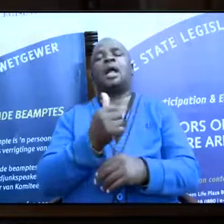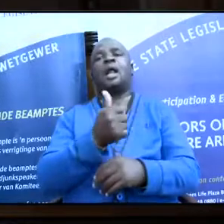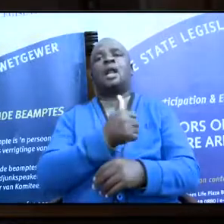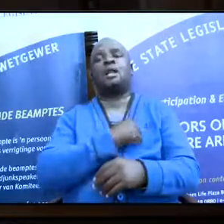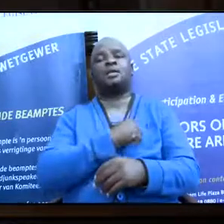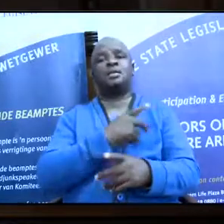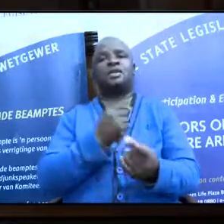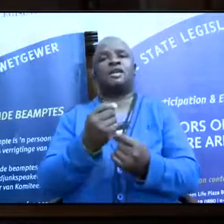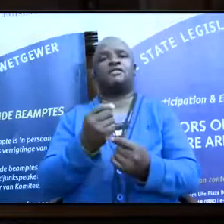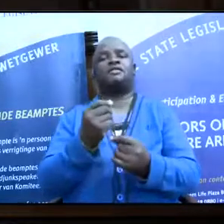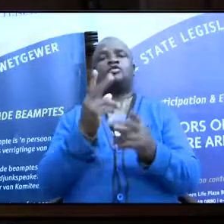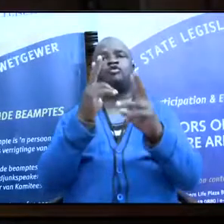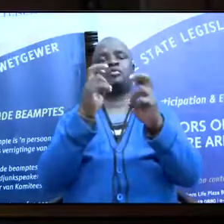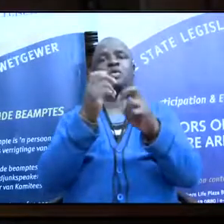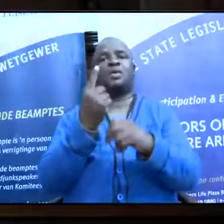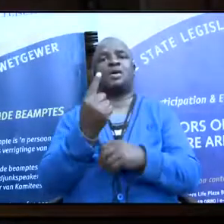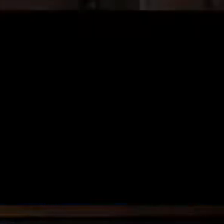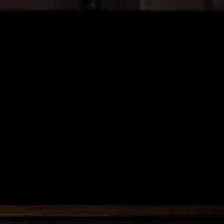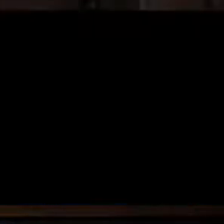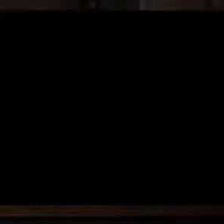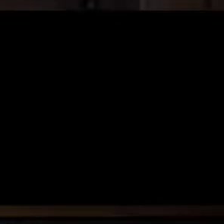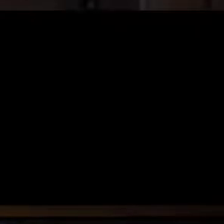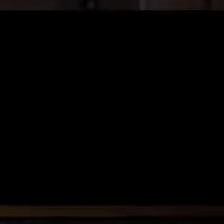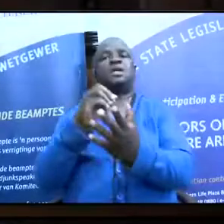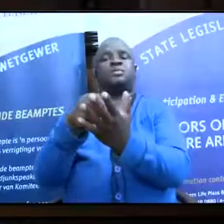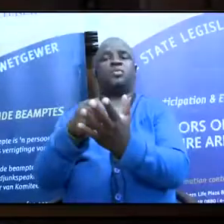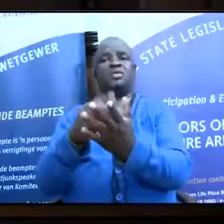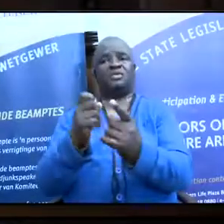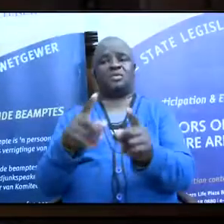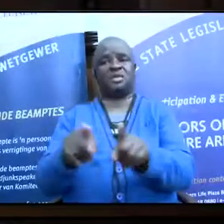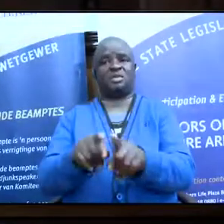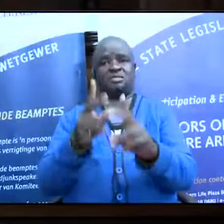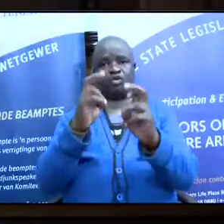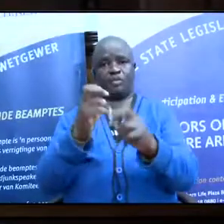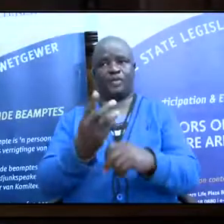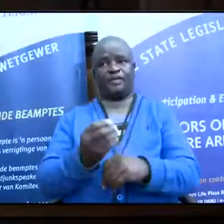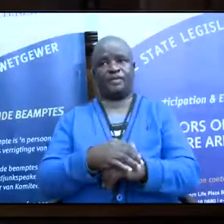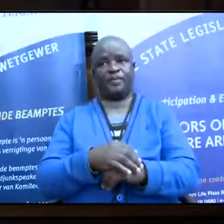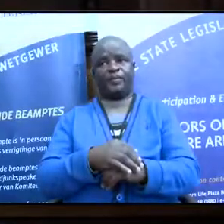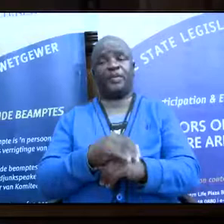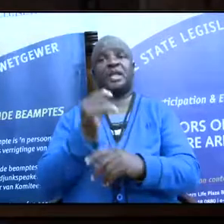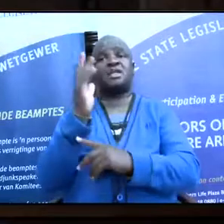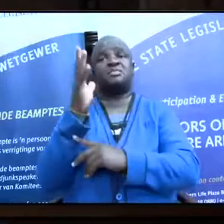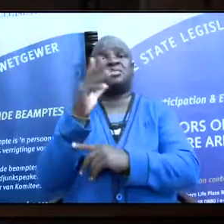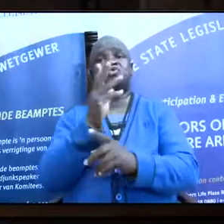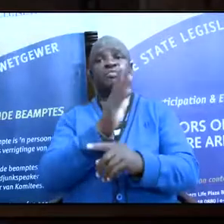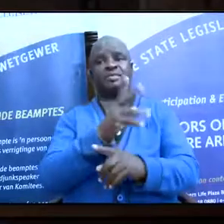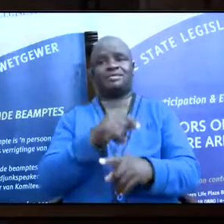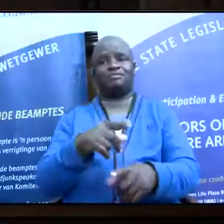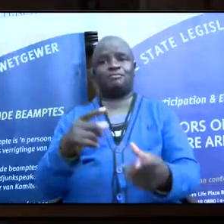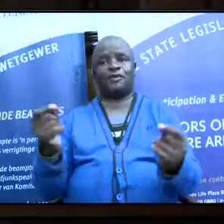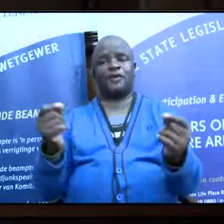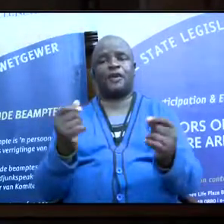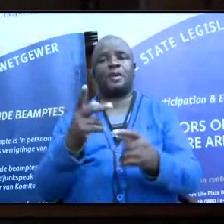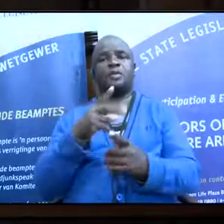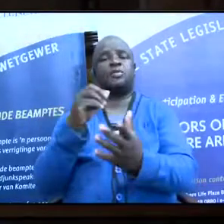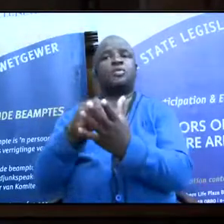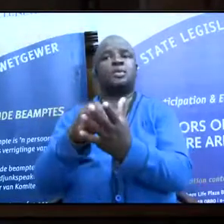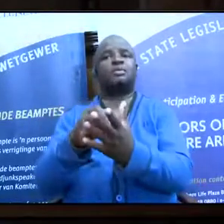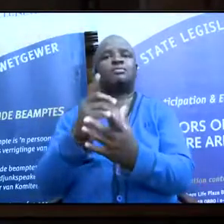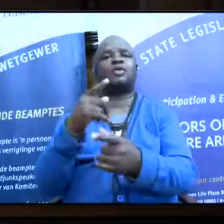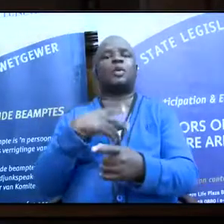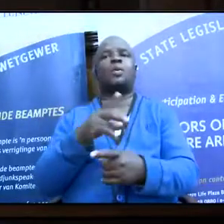one topic we just wanted to get the inputs from that and then after those presentations and the inputs we will then be